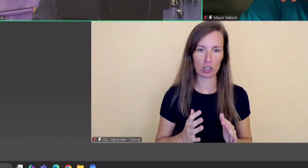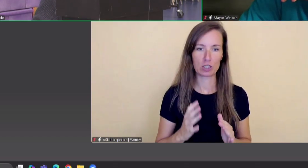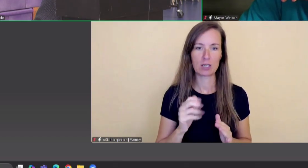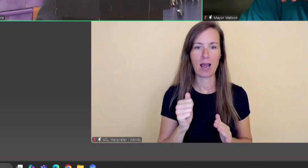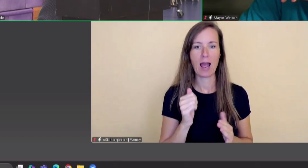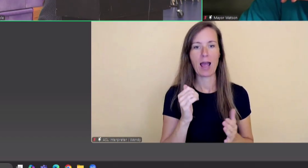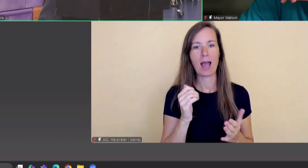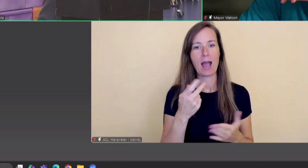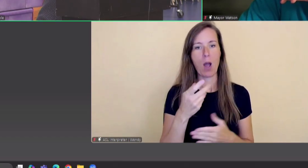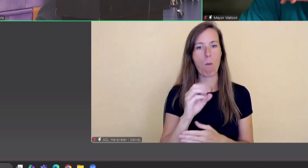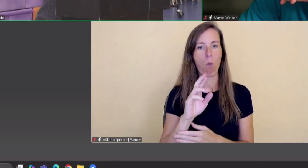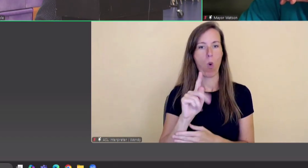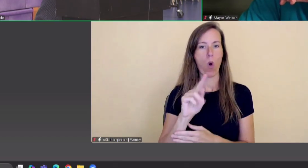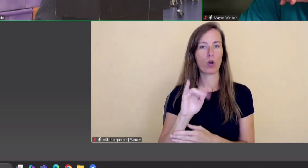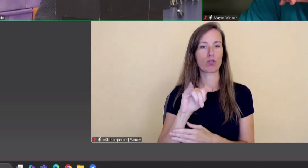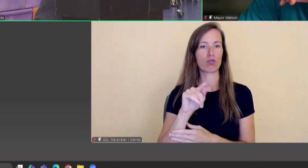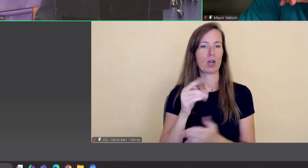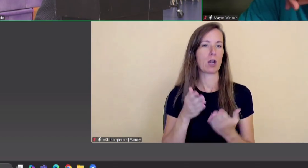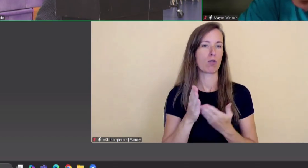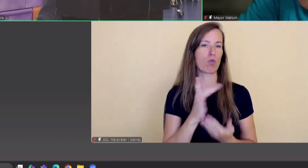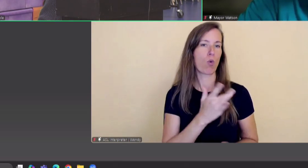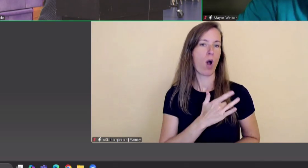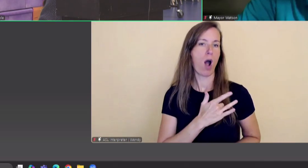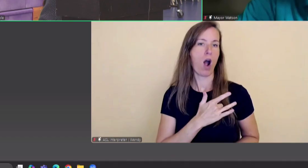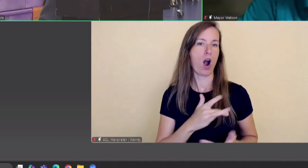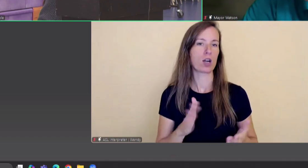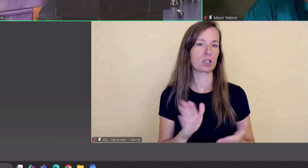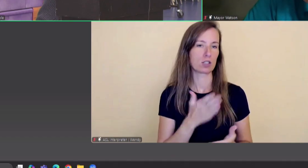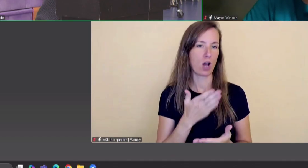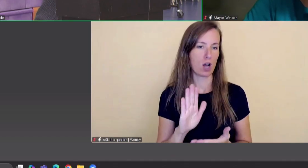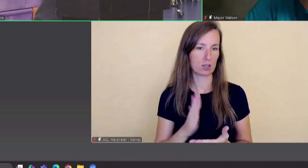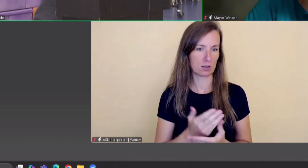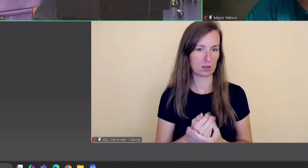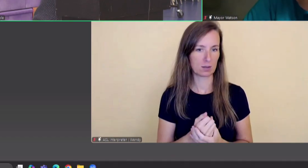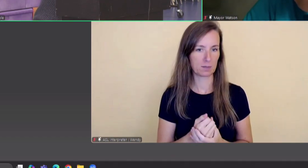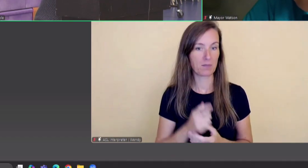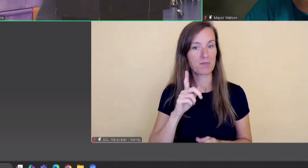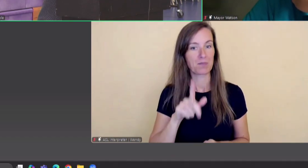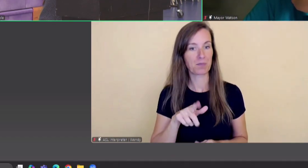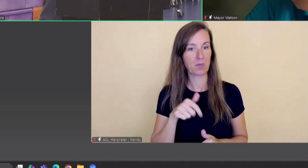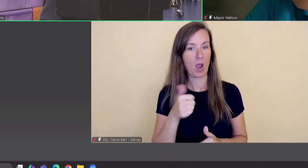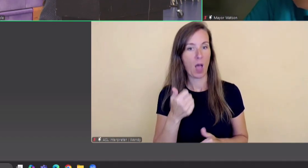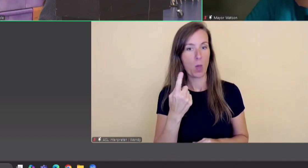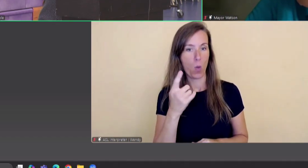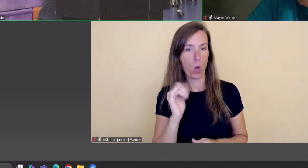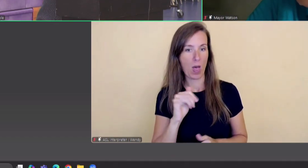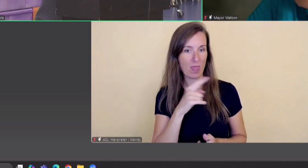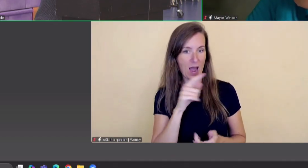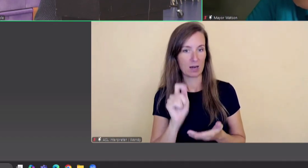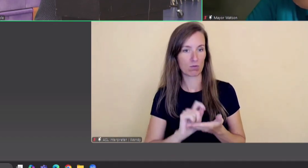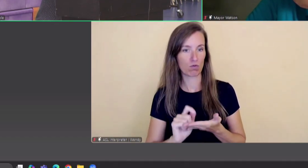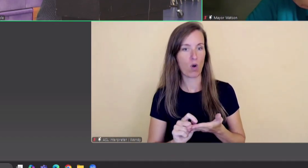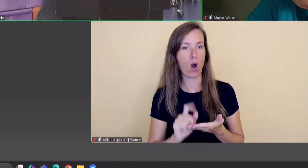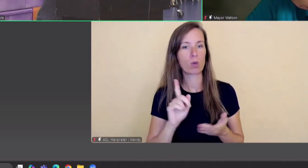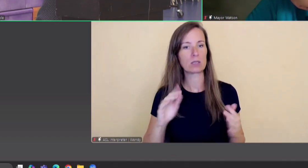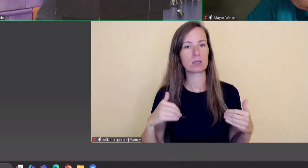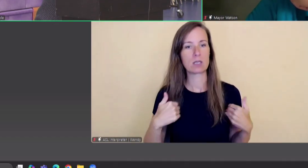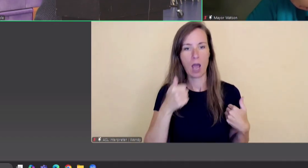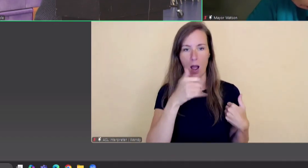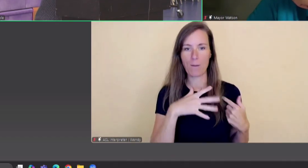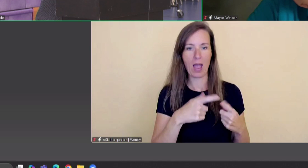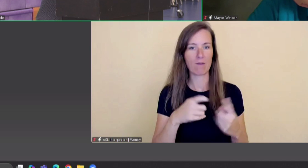wrote. He was a young man who is from Montgomery County. He had multiple